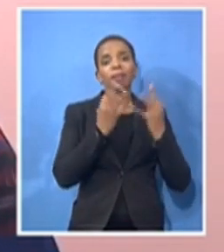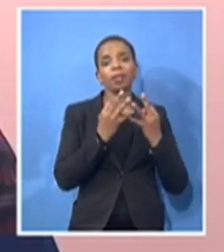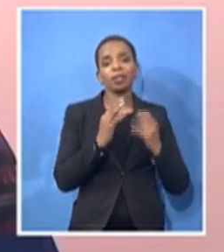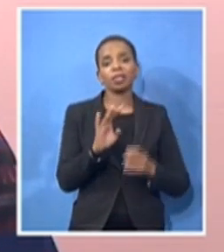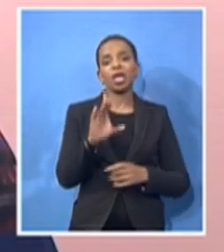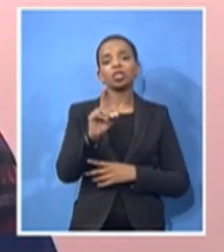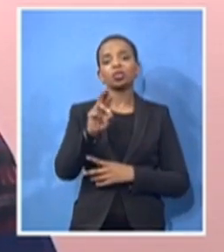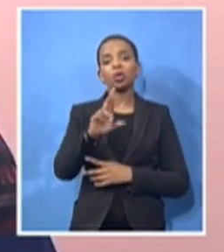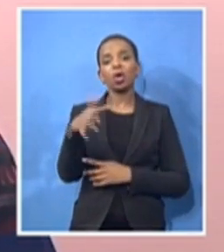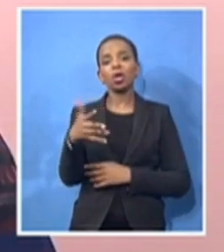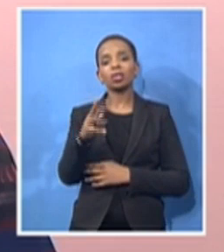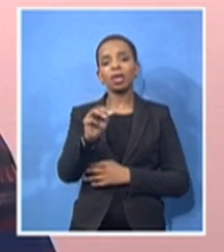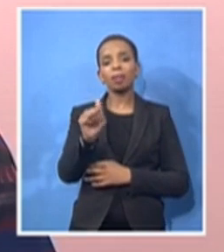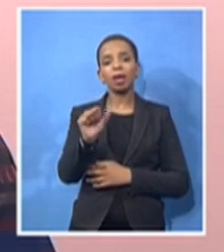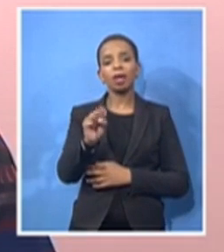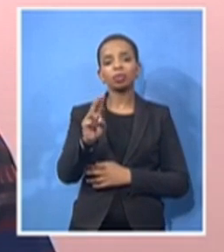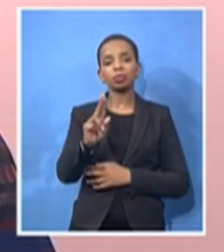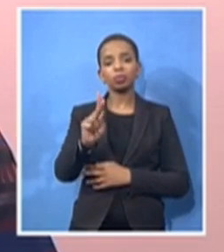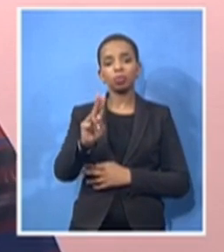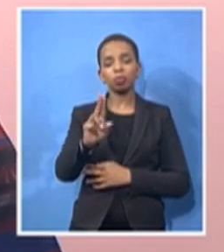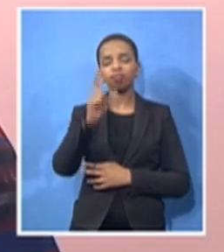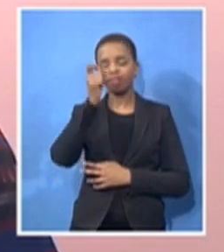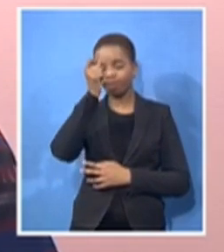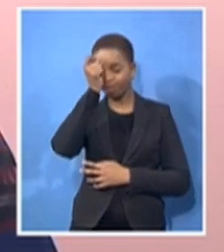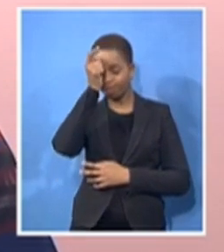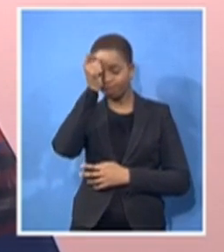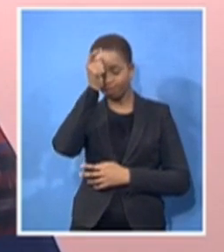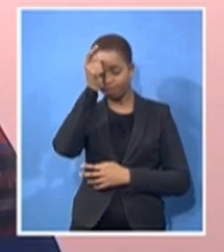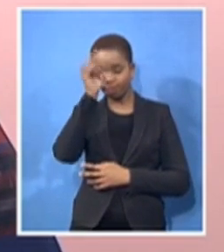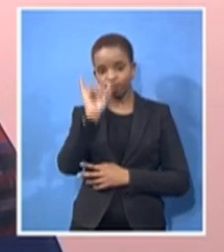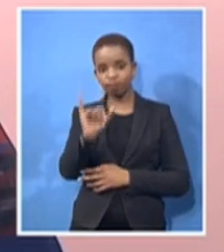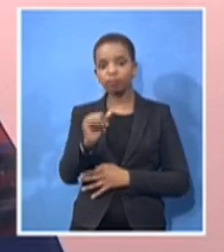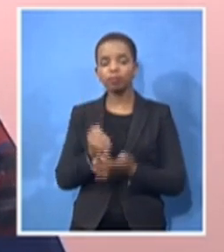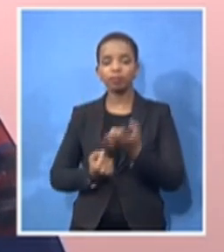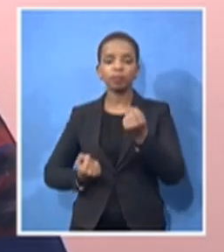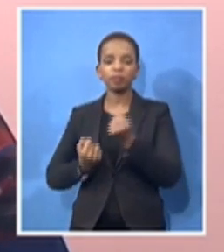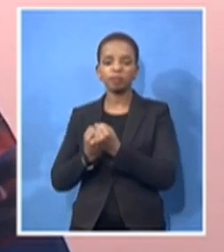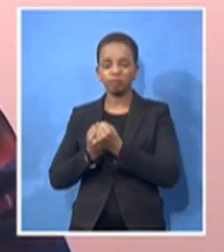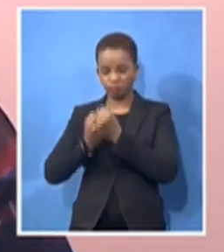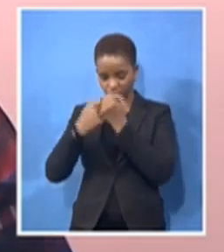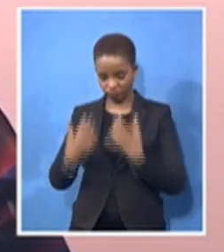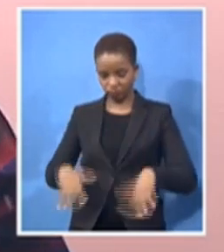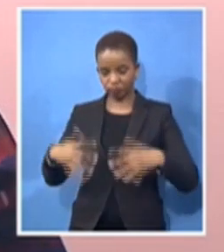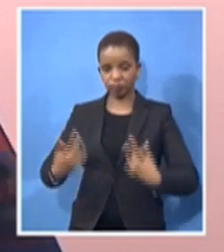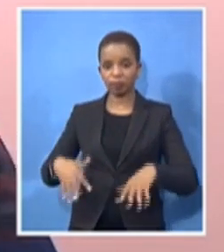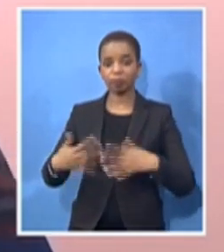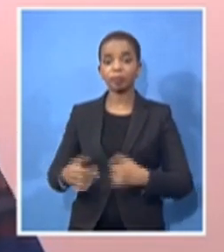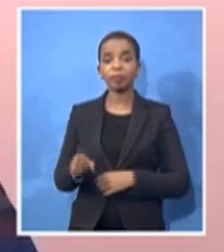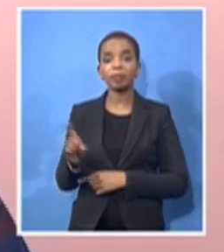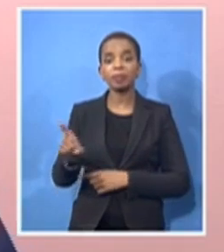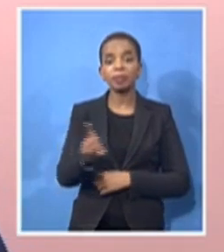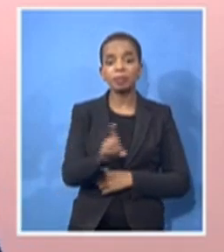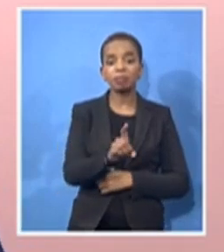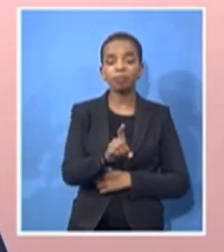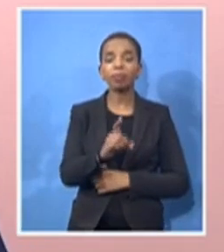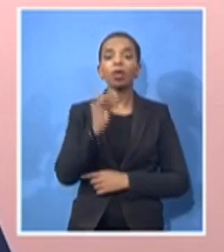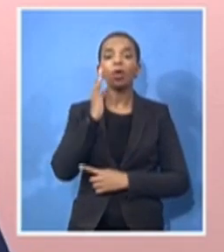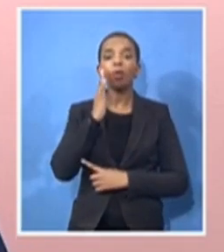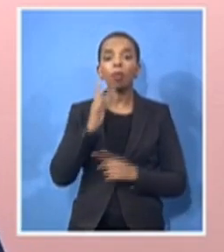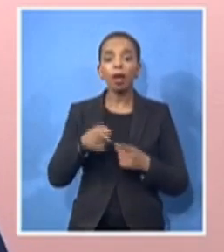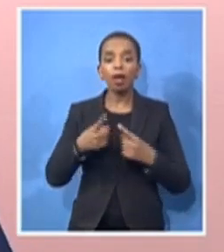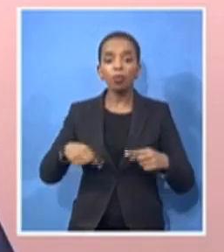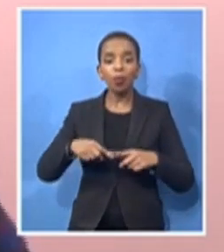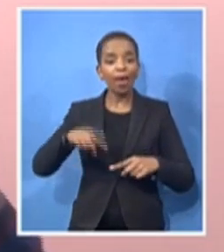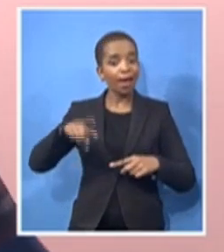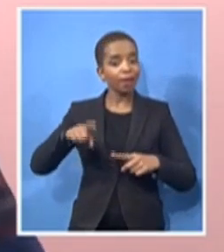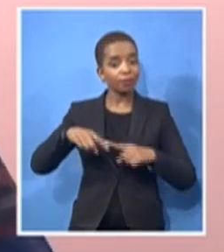best possible support. And when we have to make executive decisions as the Gauteng government,